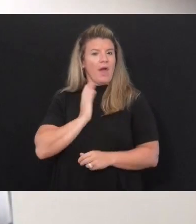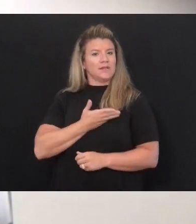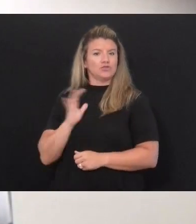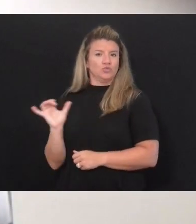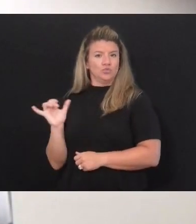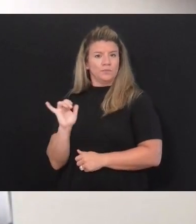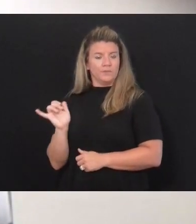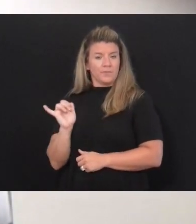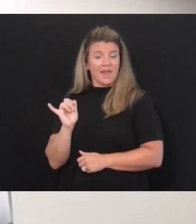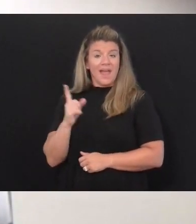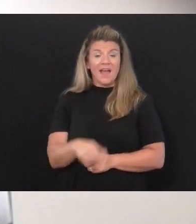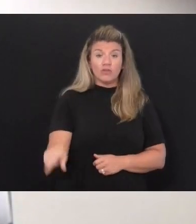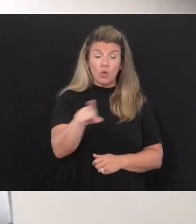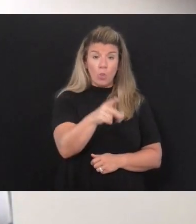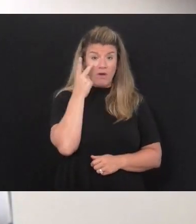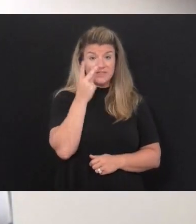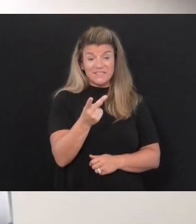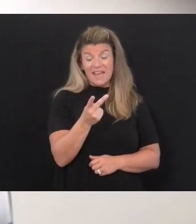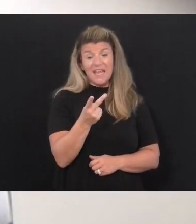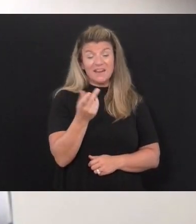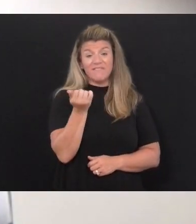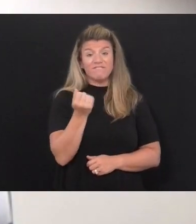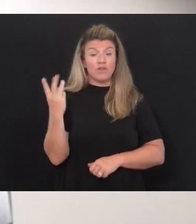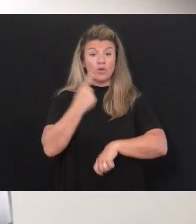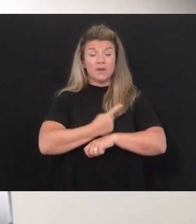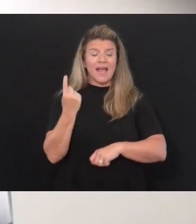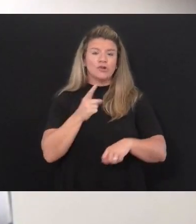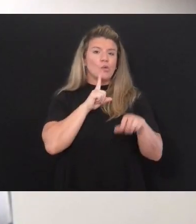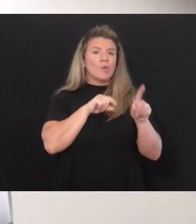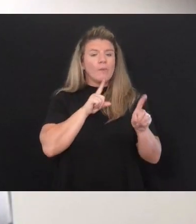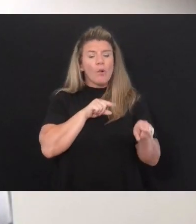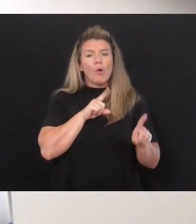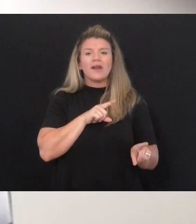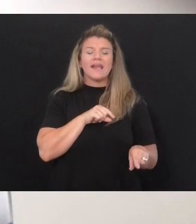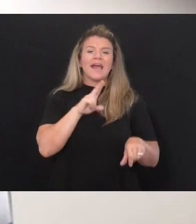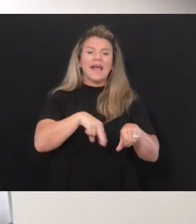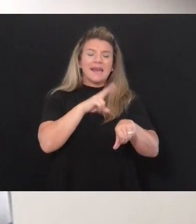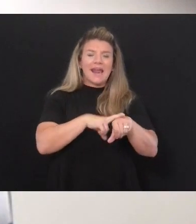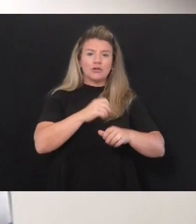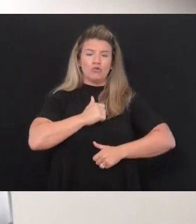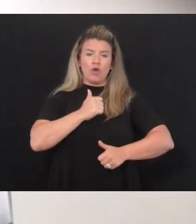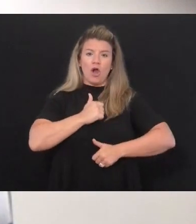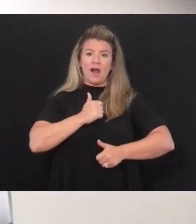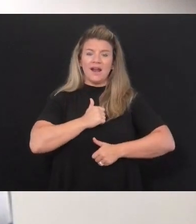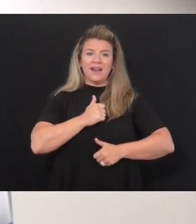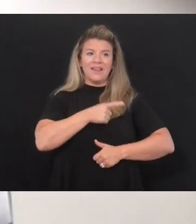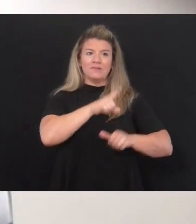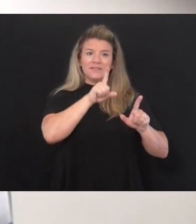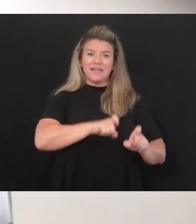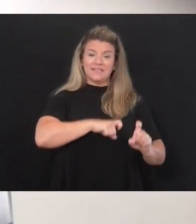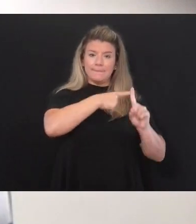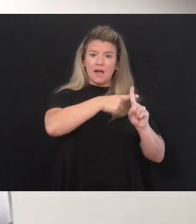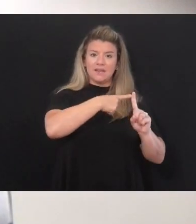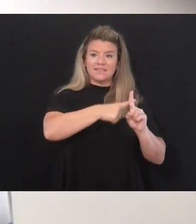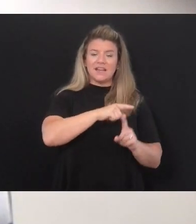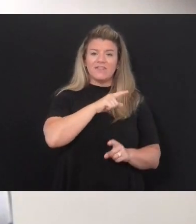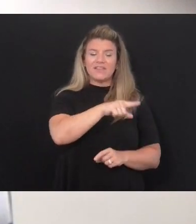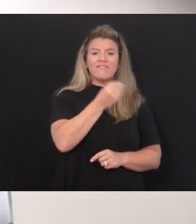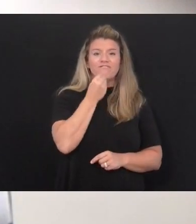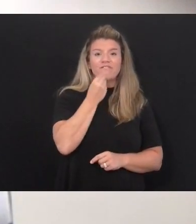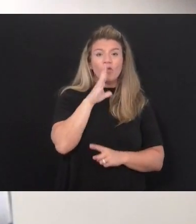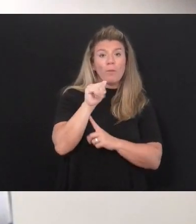cases. But we know there's about a 2 to 3 week lag. And when we start seeing a lot of activity and seeing the virus start